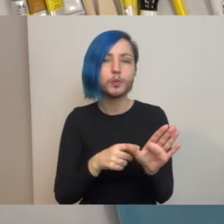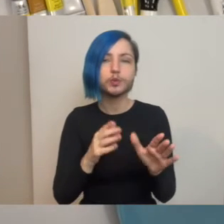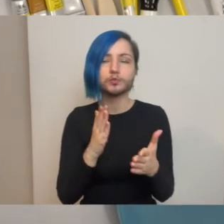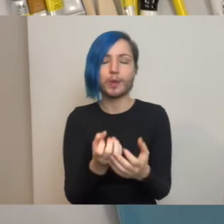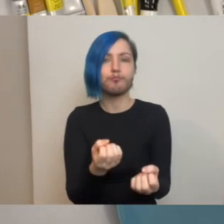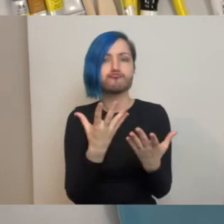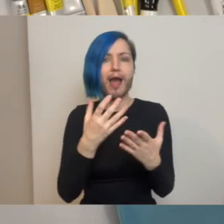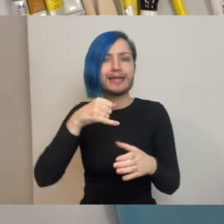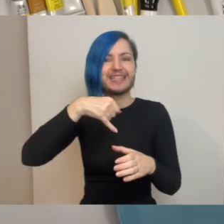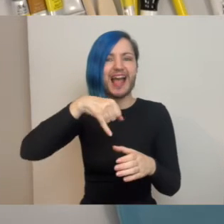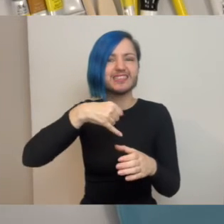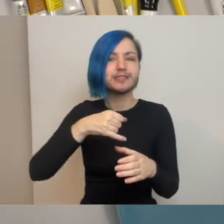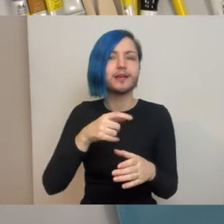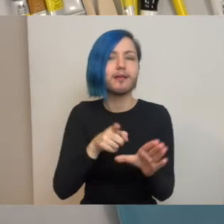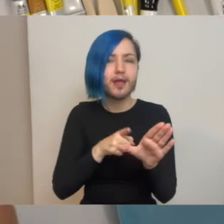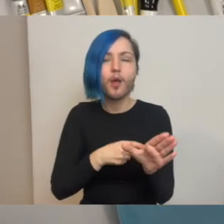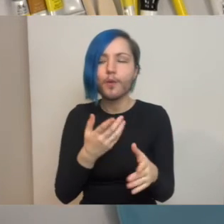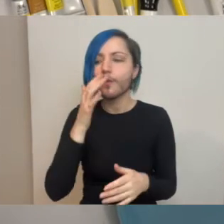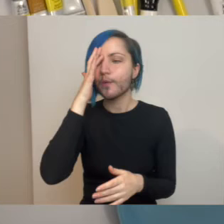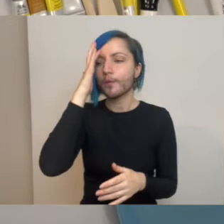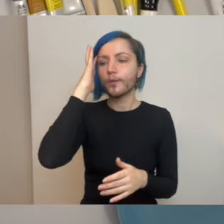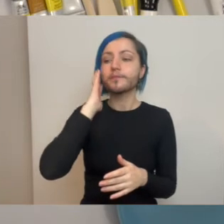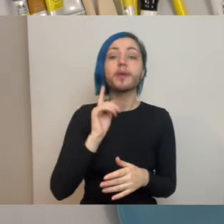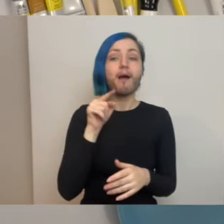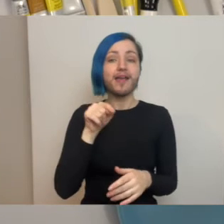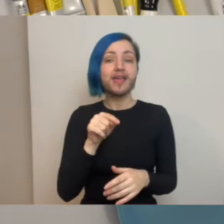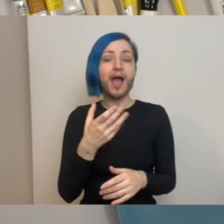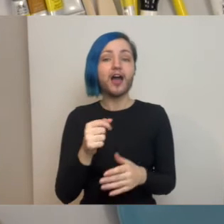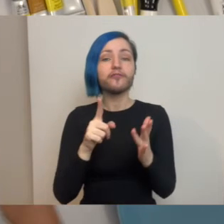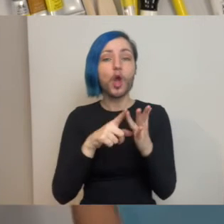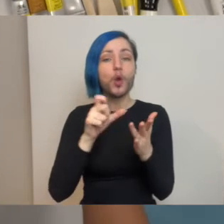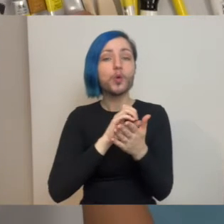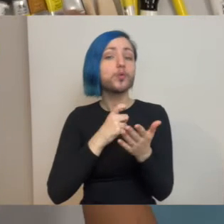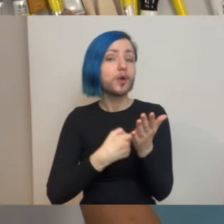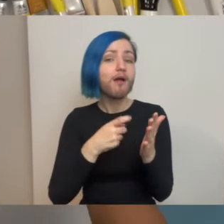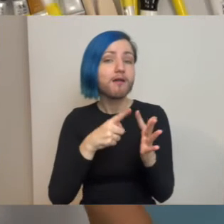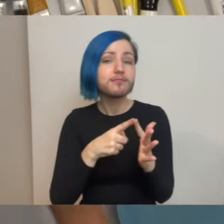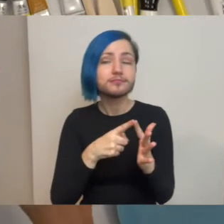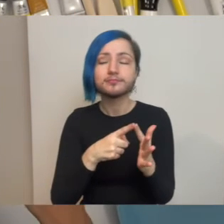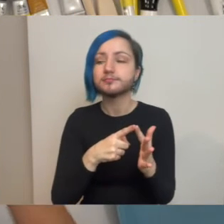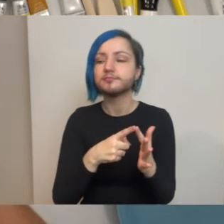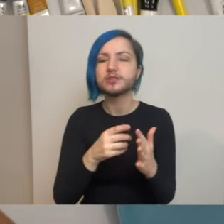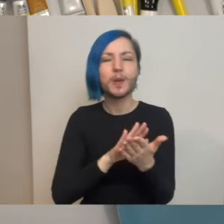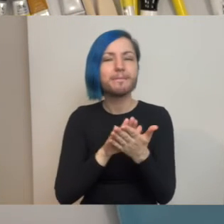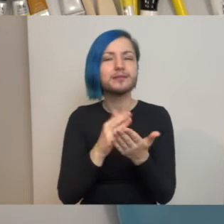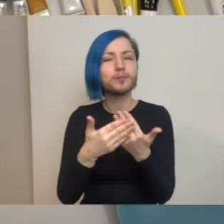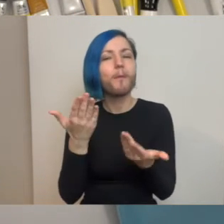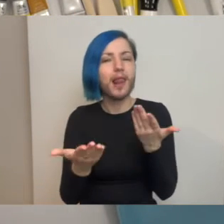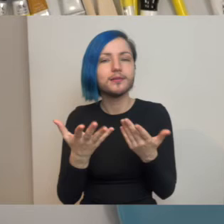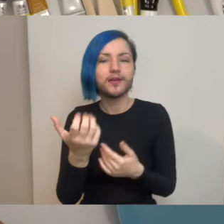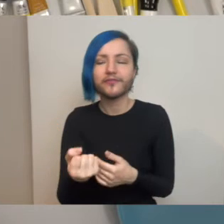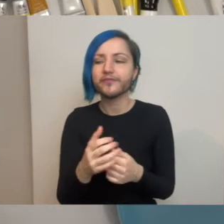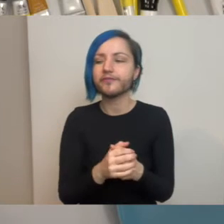bright, acidy yellow. But we've got here ochre, which kind of balances it out a little bit.